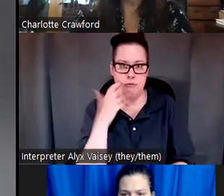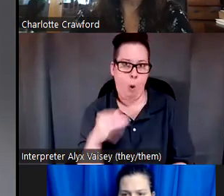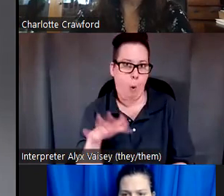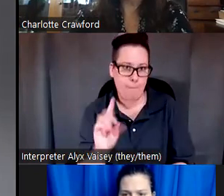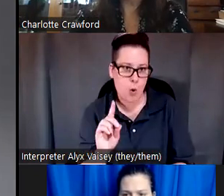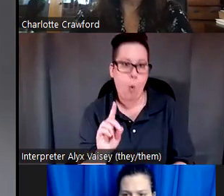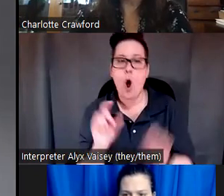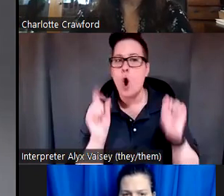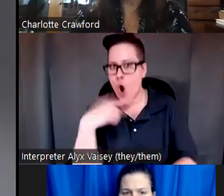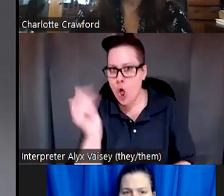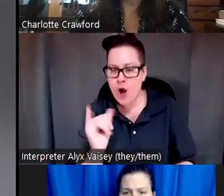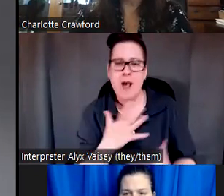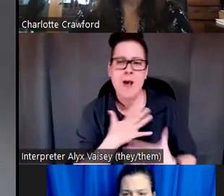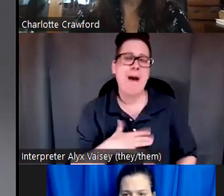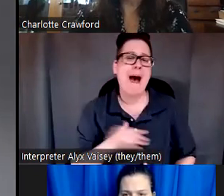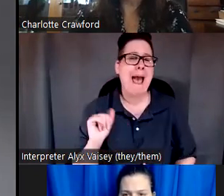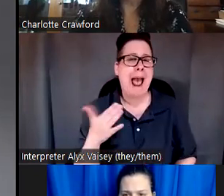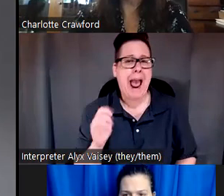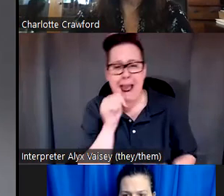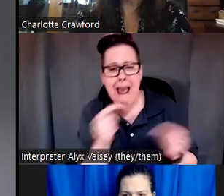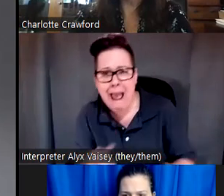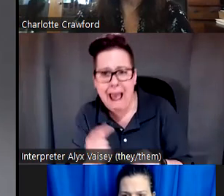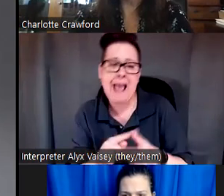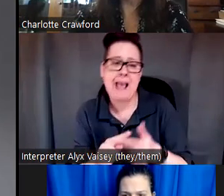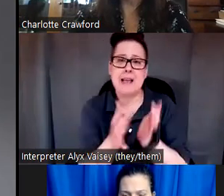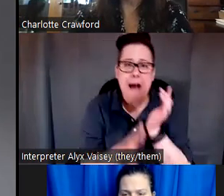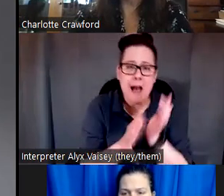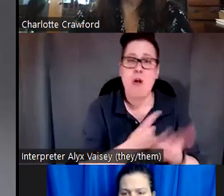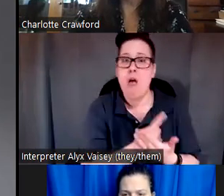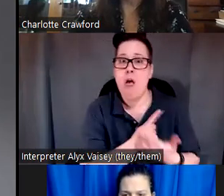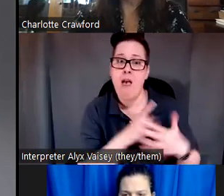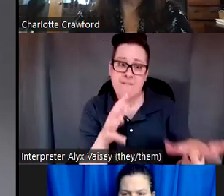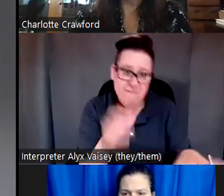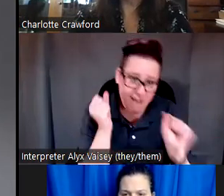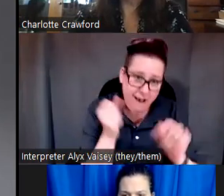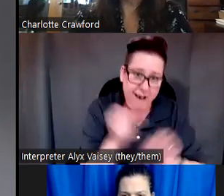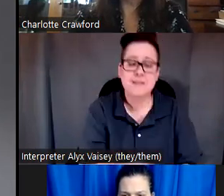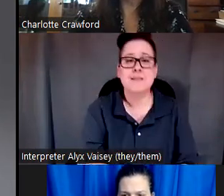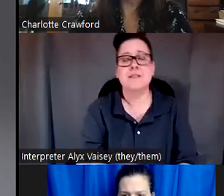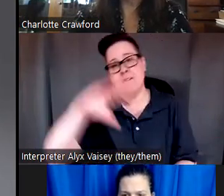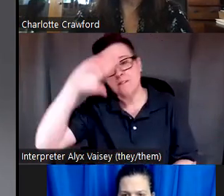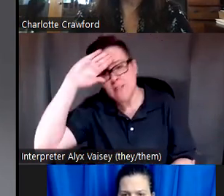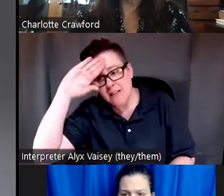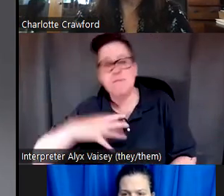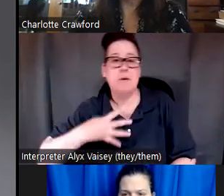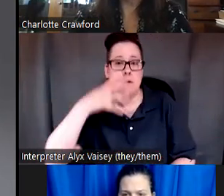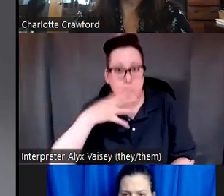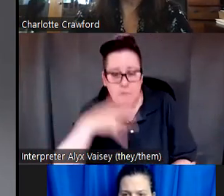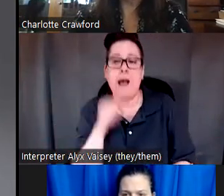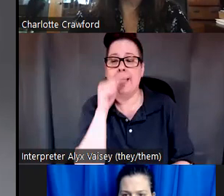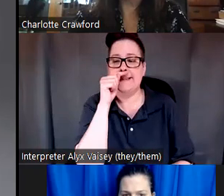Symptoms include body aches, diarrhea, increased heart rate or tachycardia, fever, runny nose,